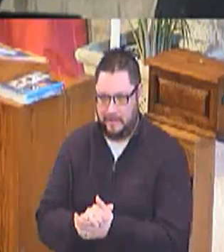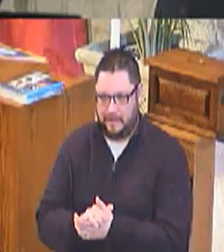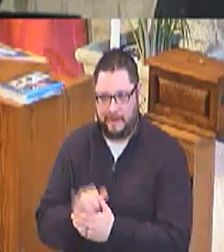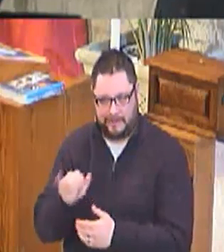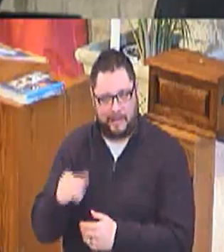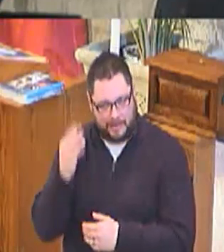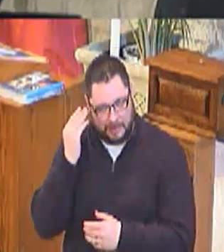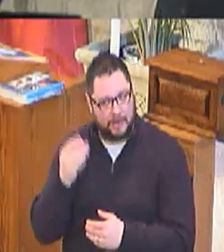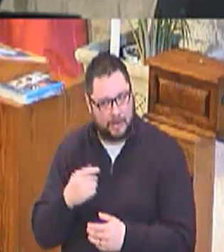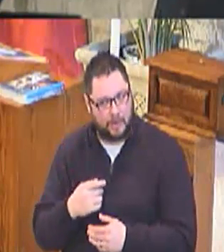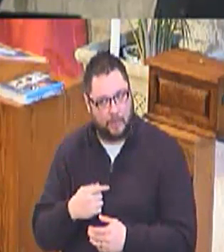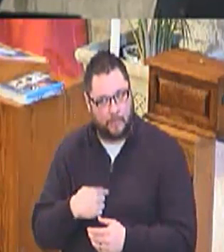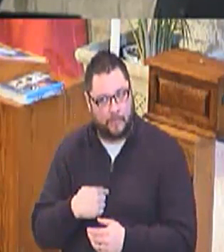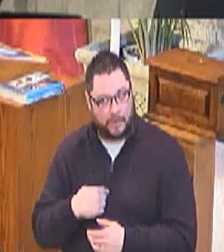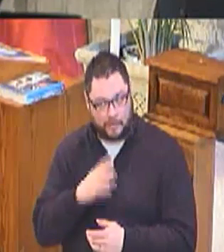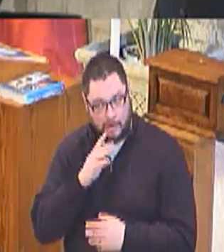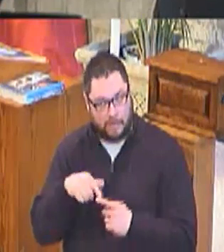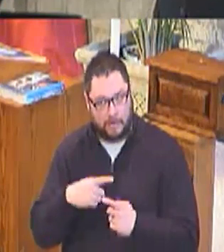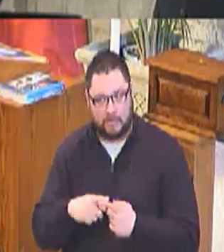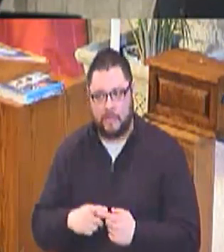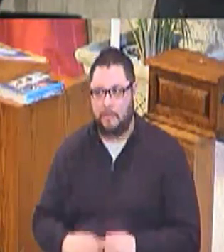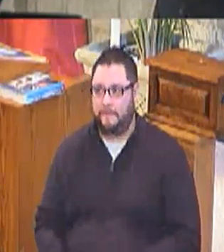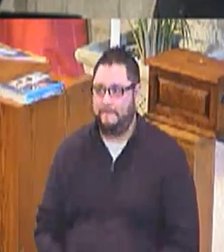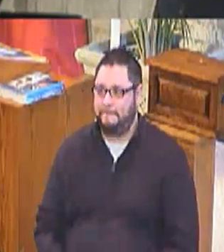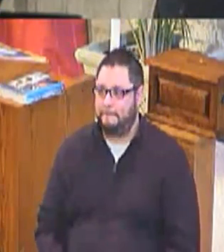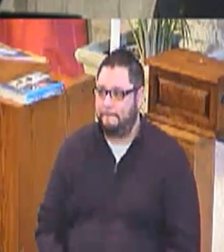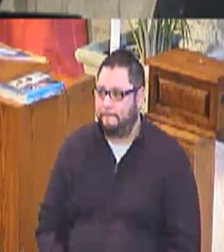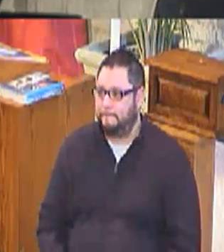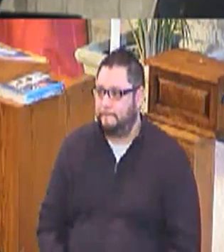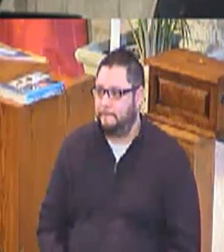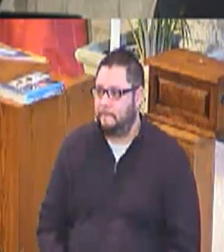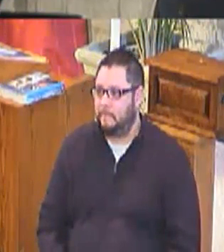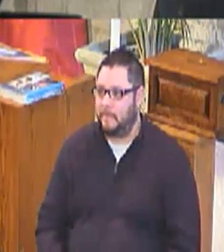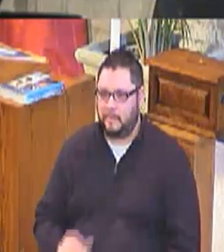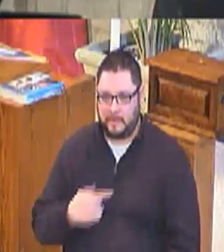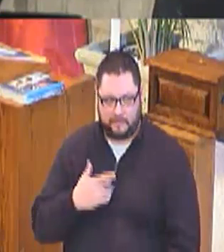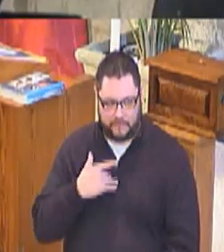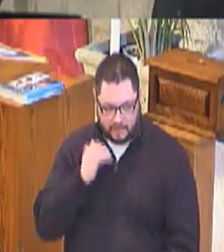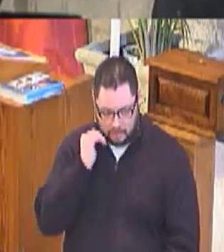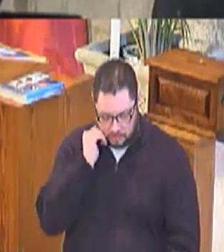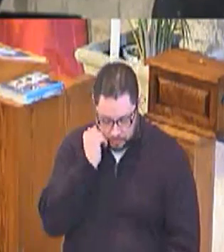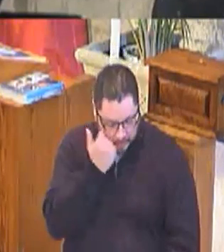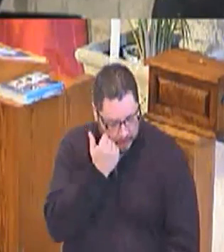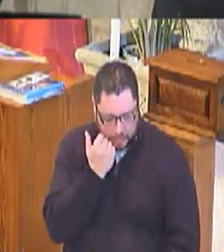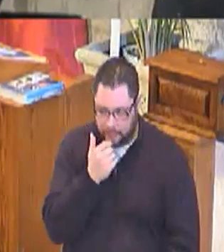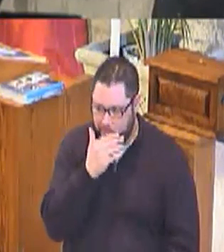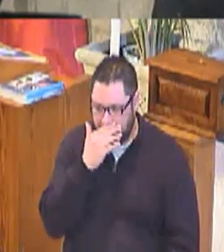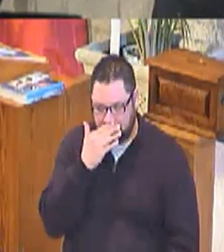Do you know what I'm talking about? But I was so ashamed.